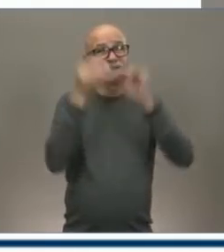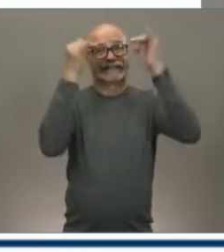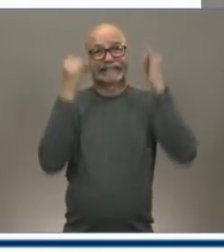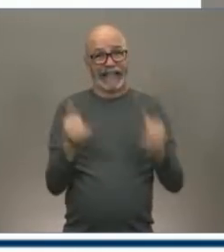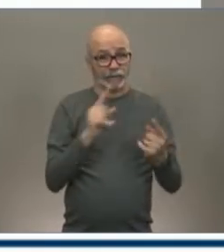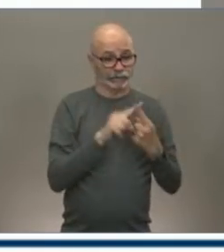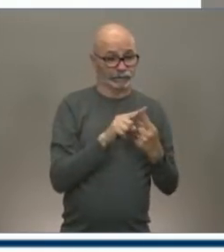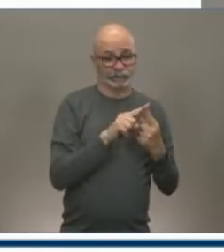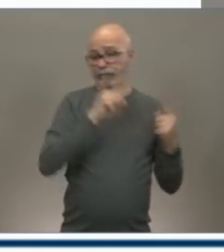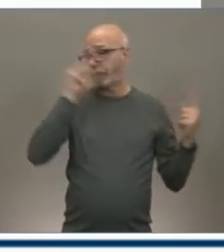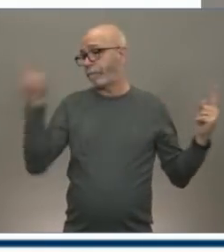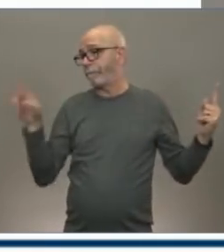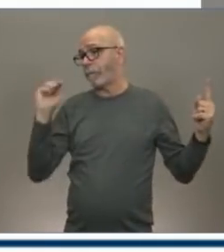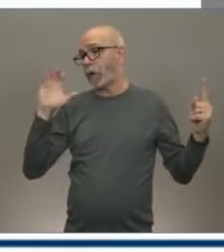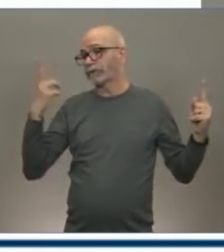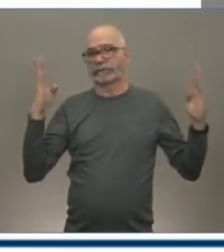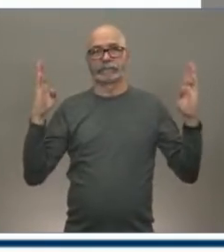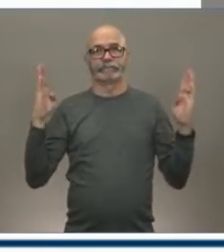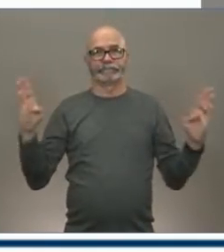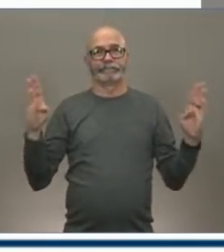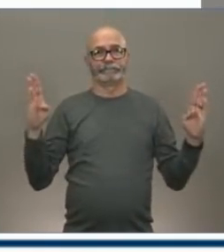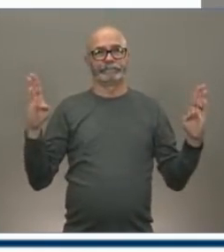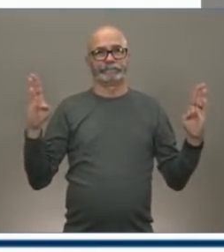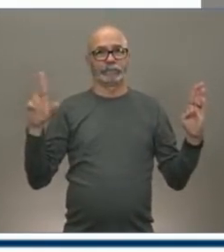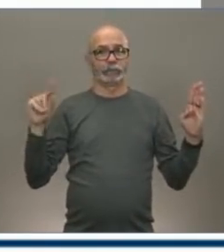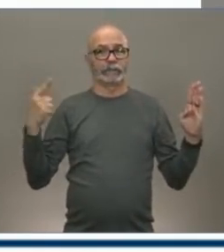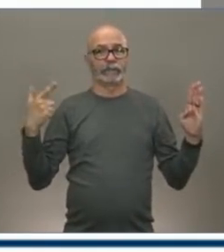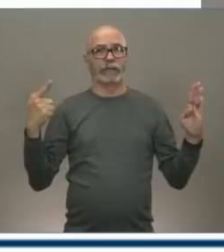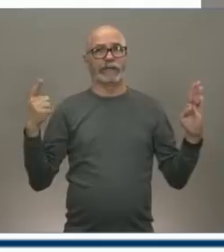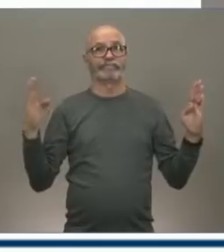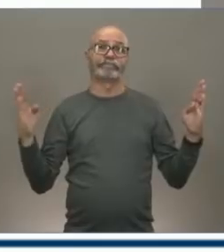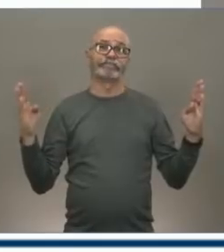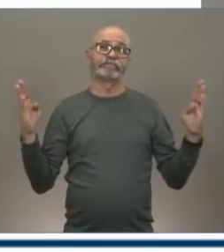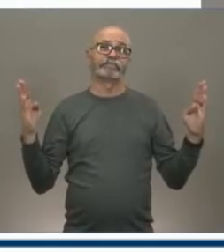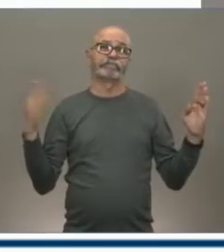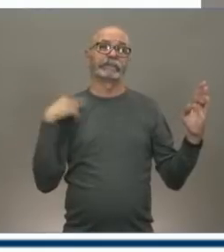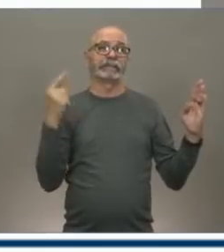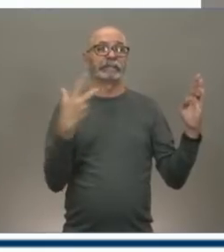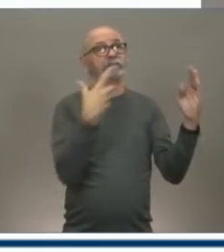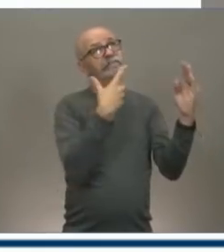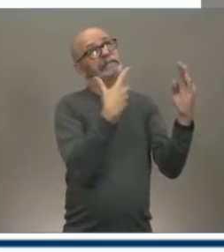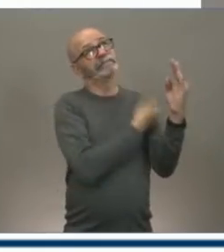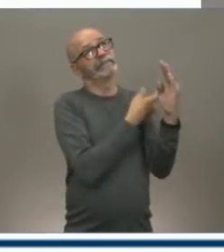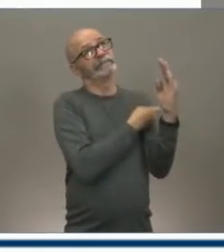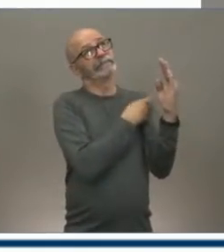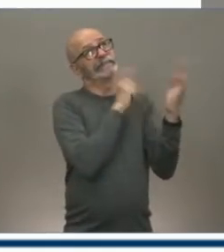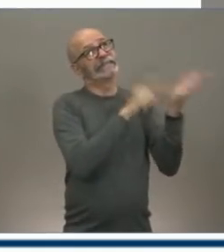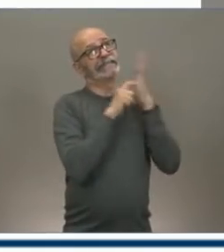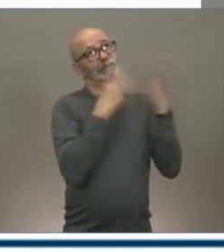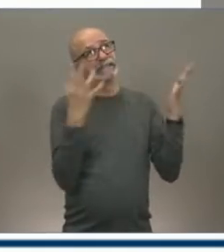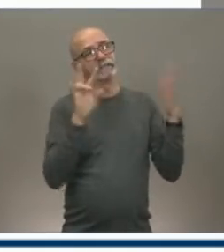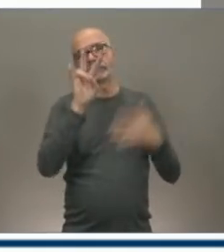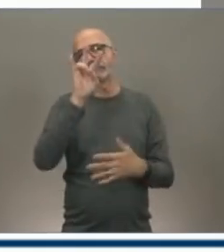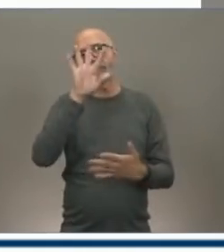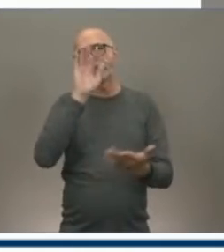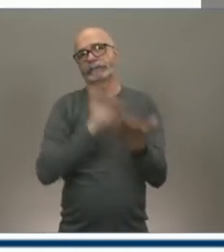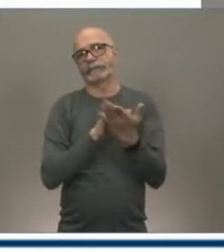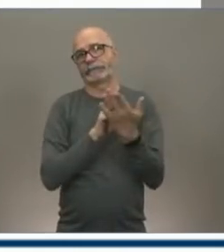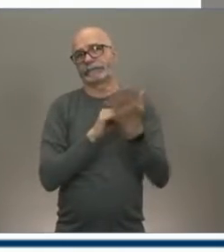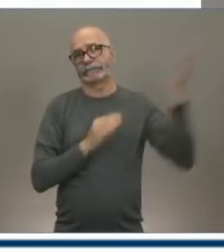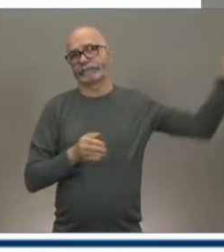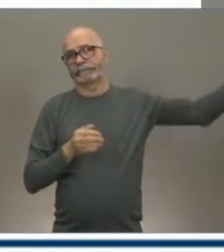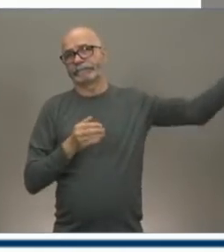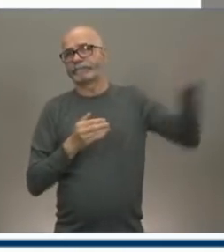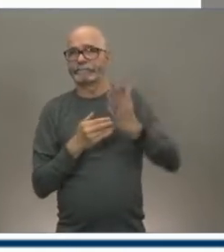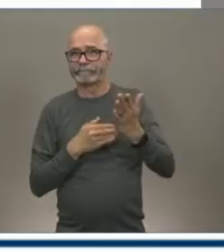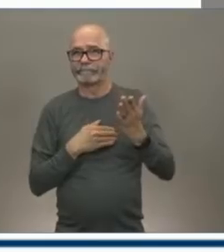2021. That means we can immunize 75,000 people. The vaccines require 2 doses, about